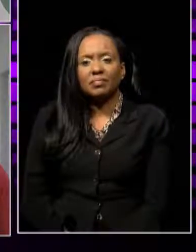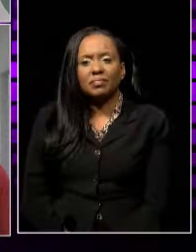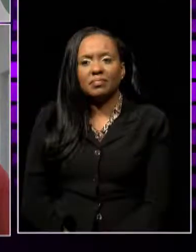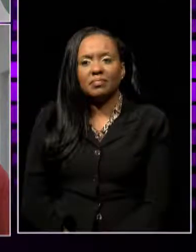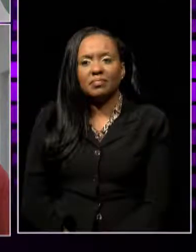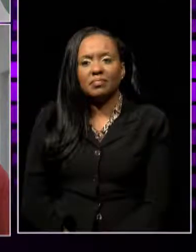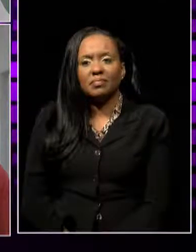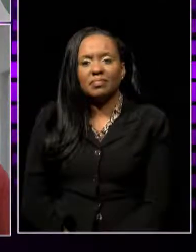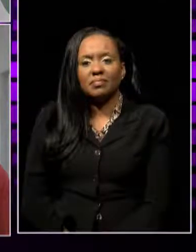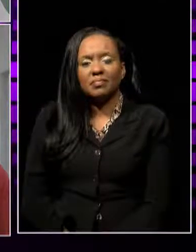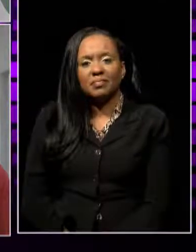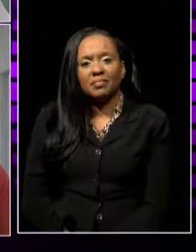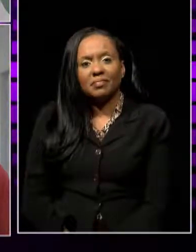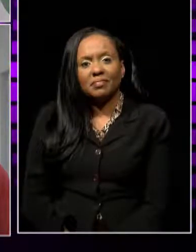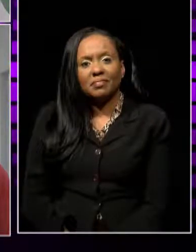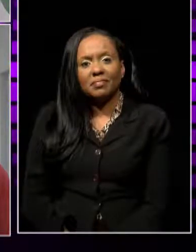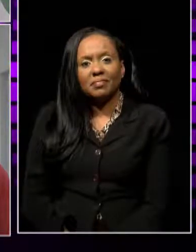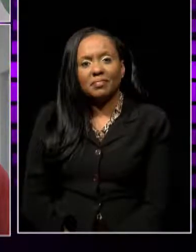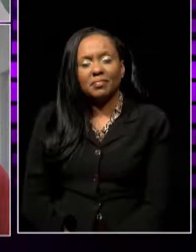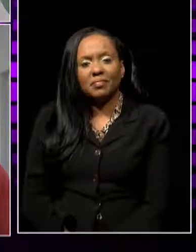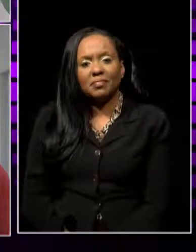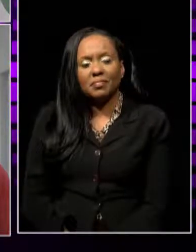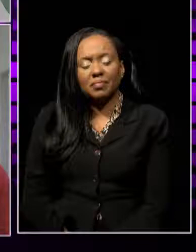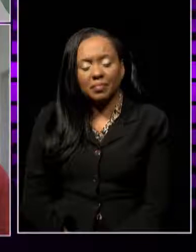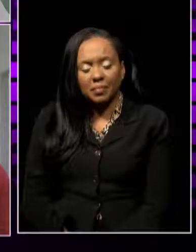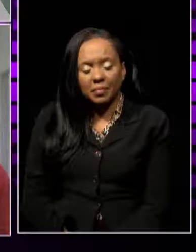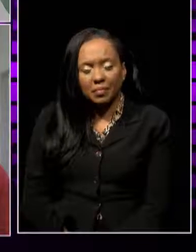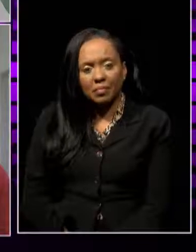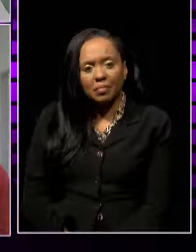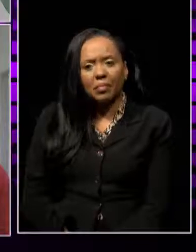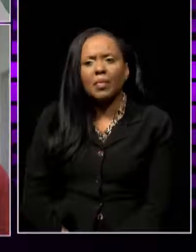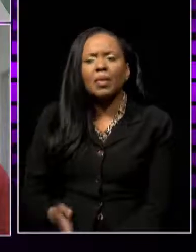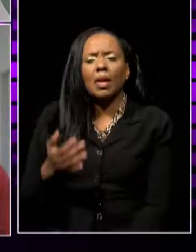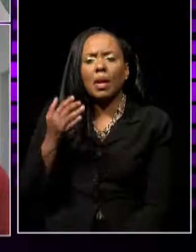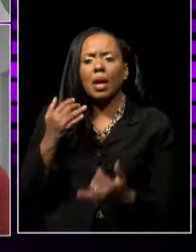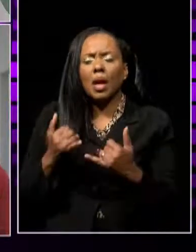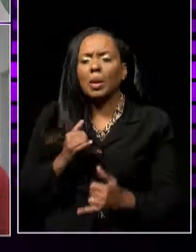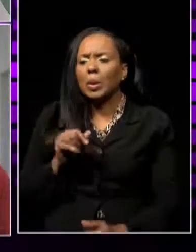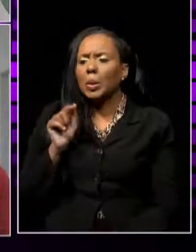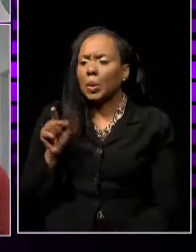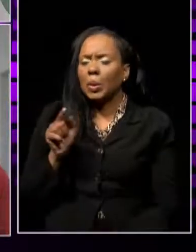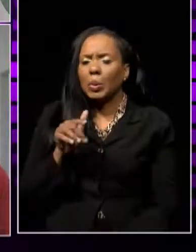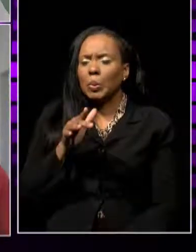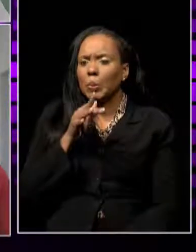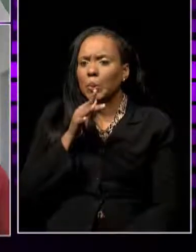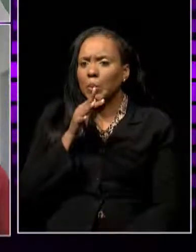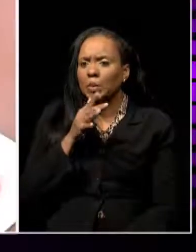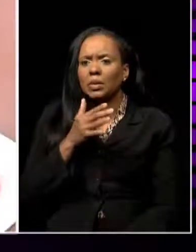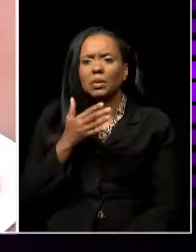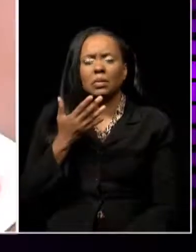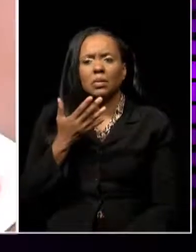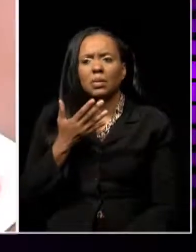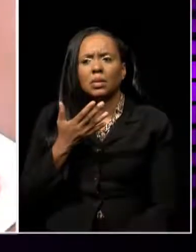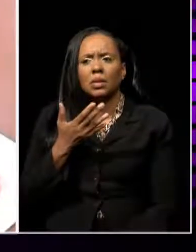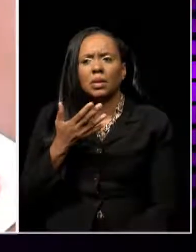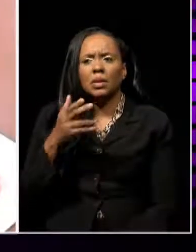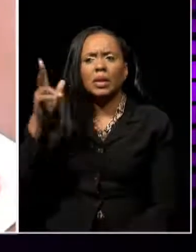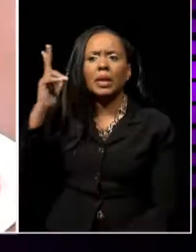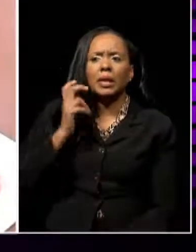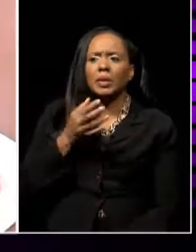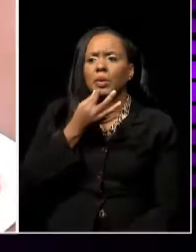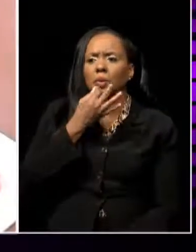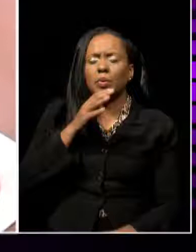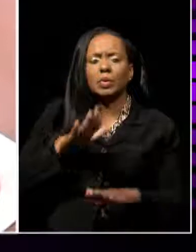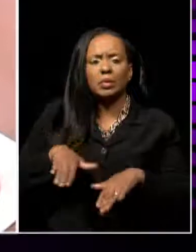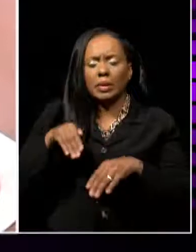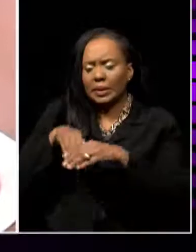heard the talk about physical schooling being set to resume very soon. What are your thoughts on that? How do you feel about that?